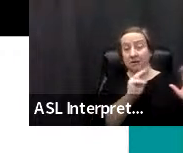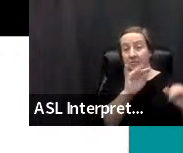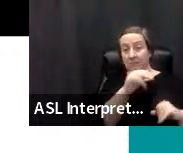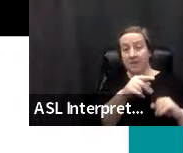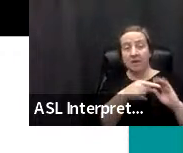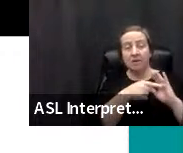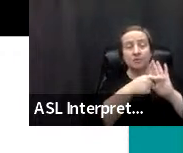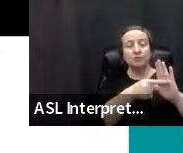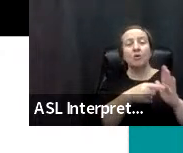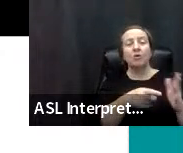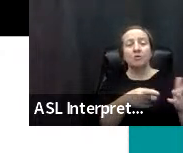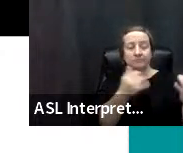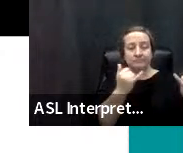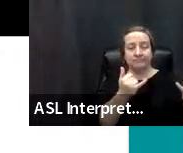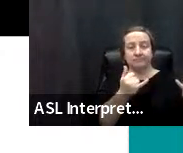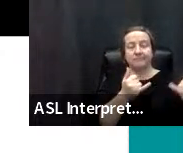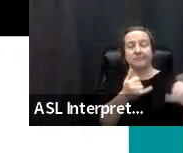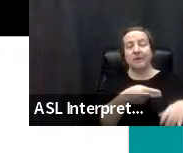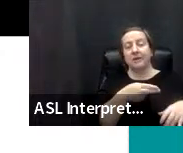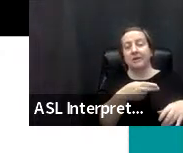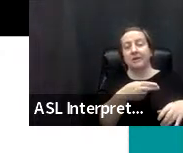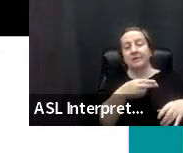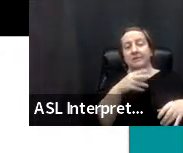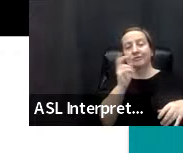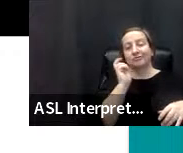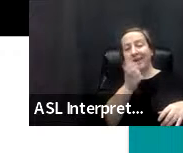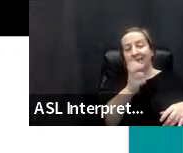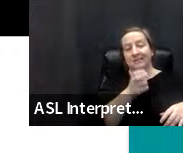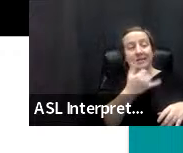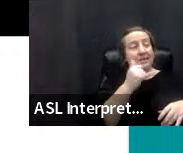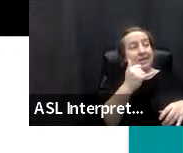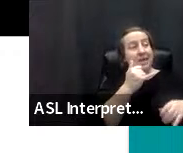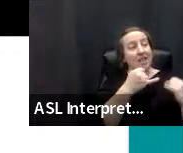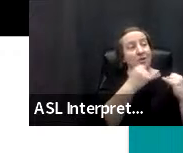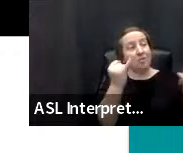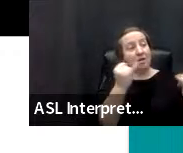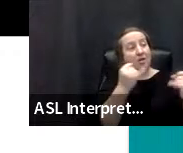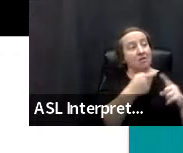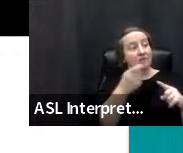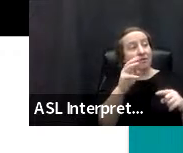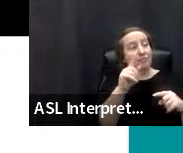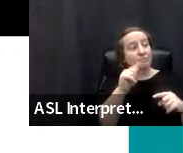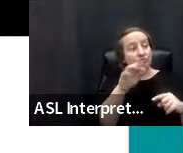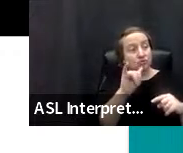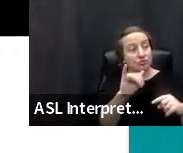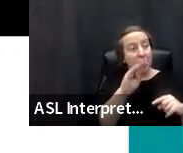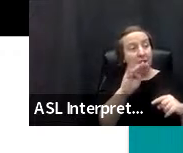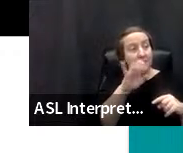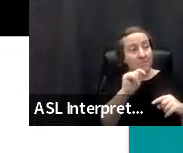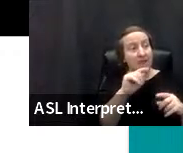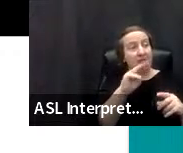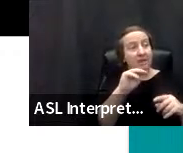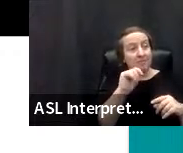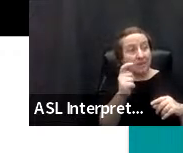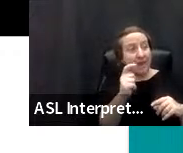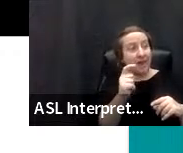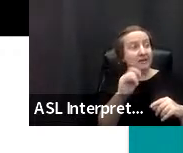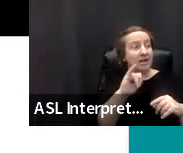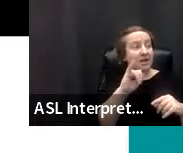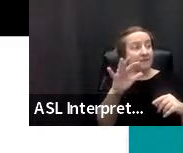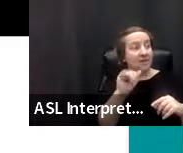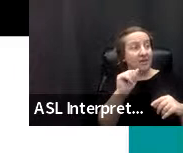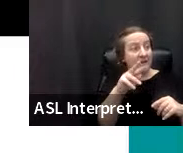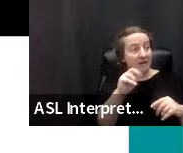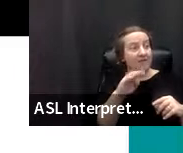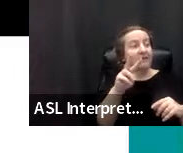existing high capacity transit. We got the yellow line from TriMet Max kind of going up Interstate Avenue. We've got the